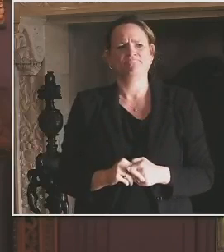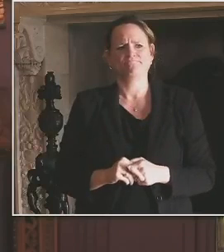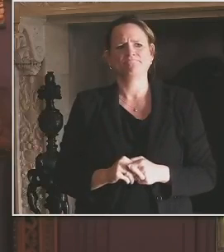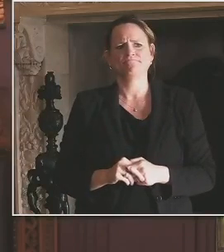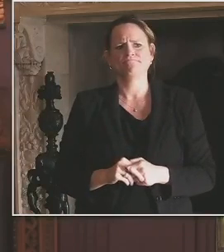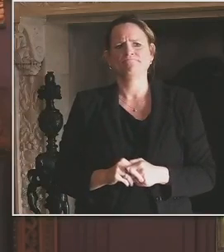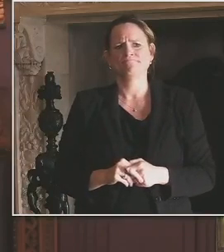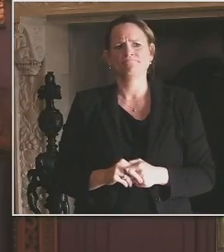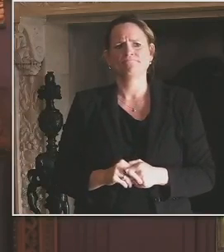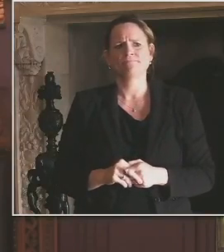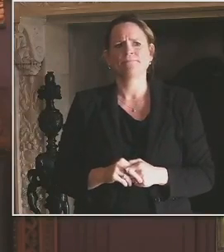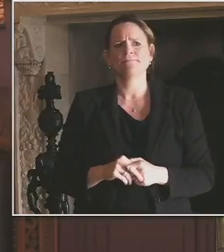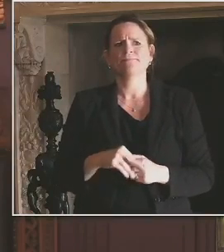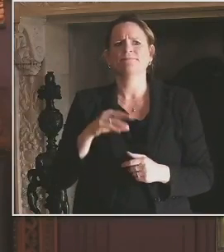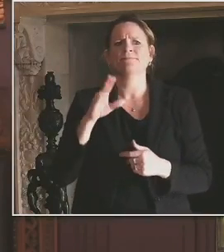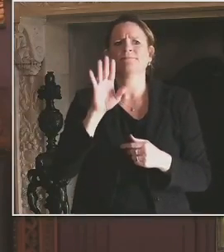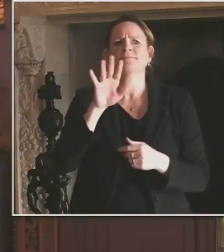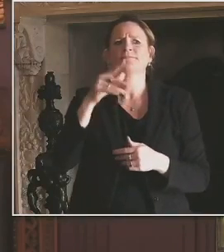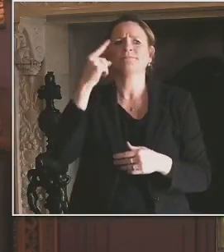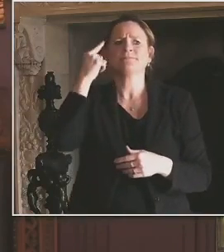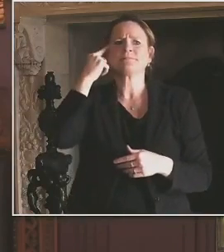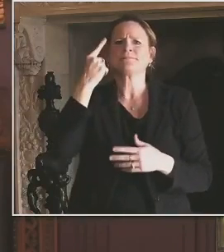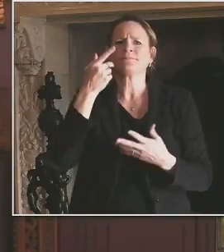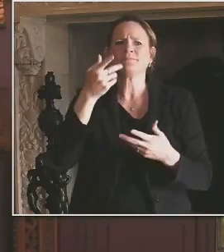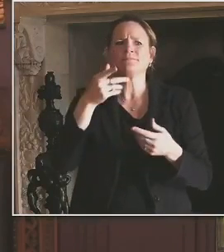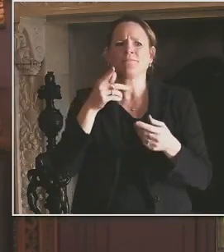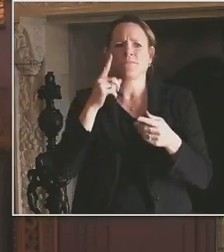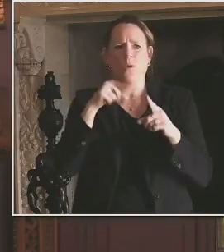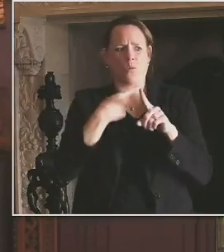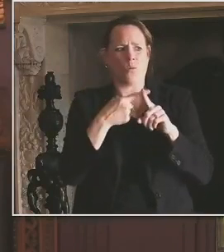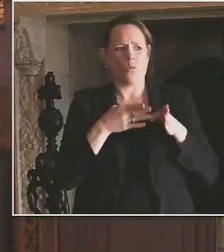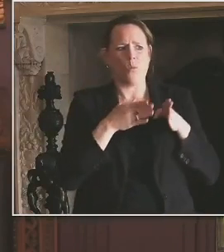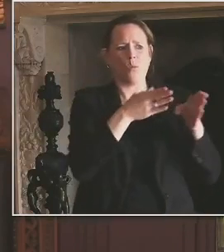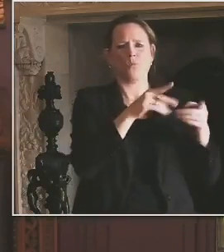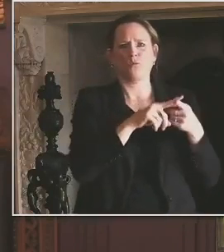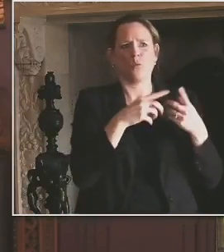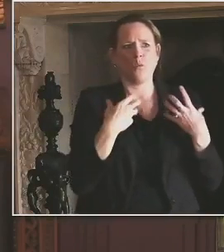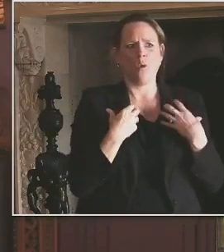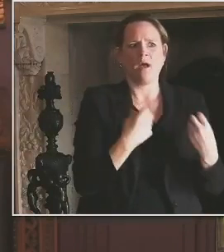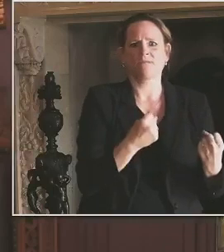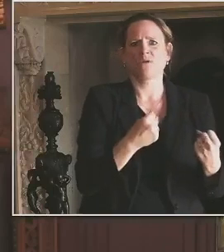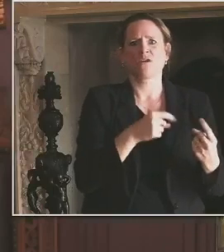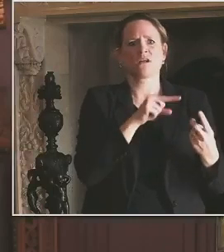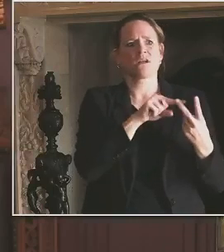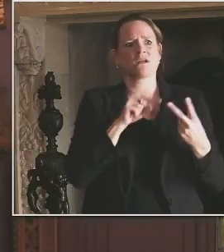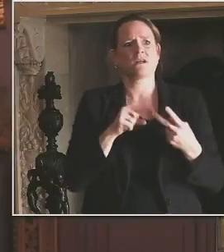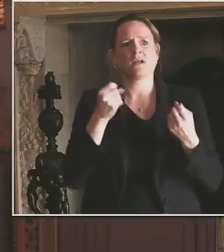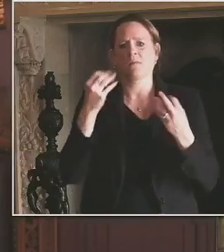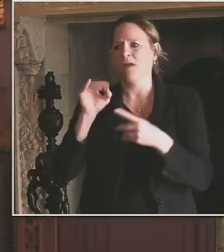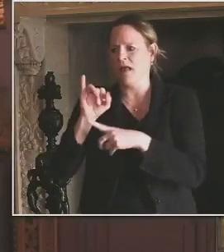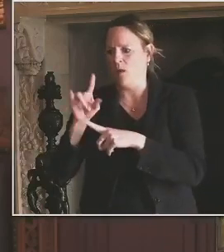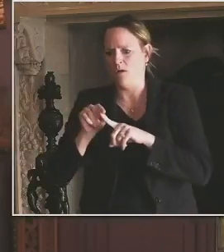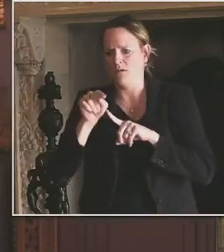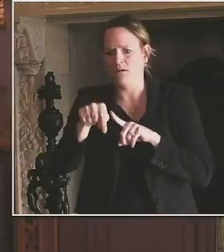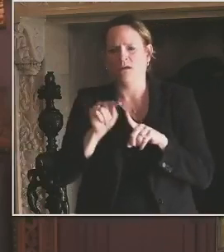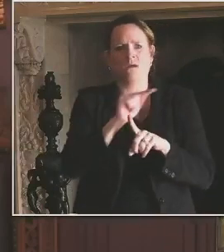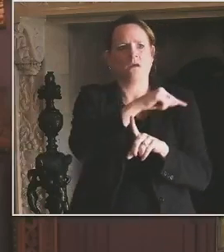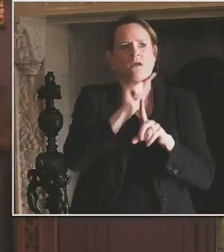in between here, Iowa, Minnesota, Michigan, Illinois, and do we set